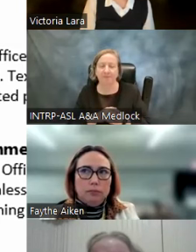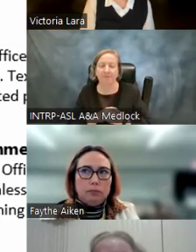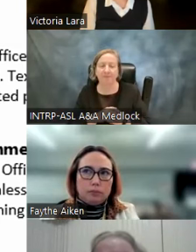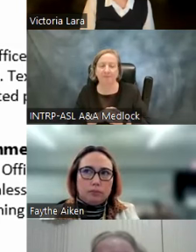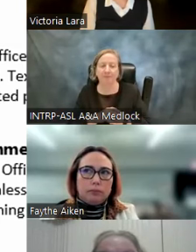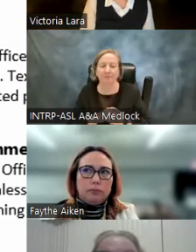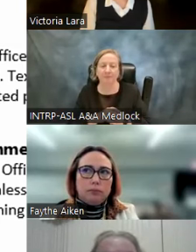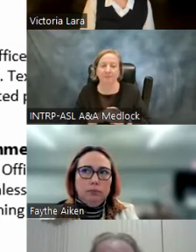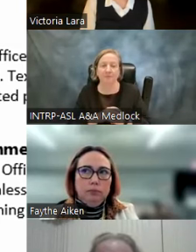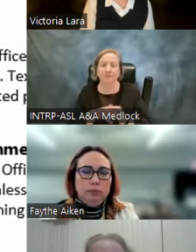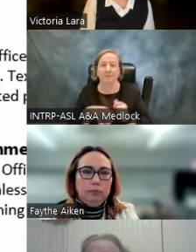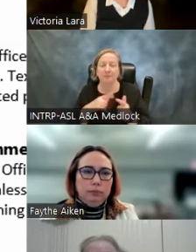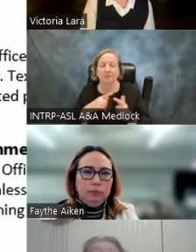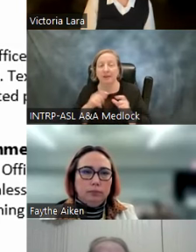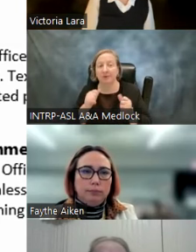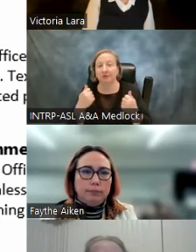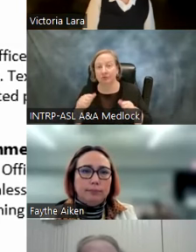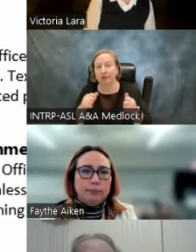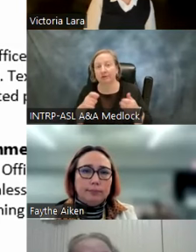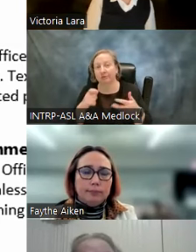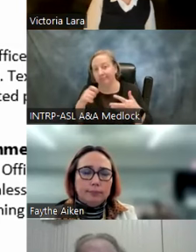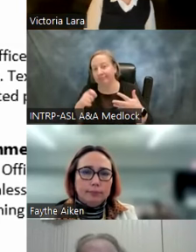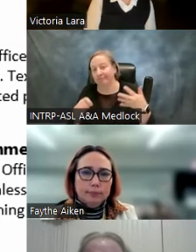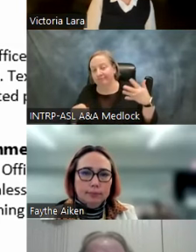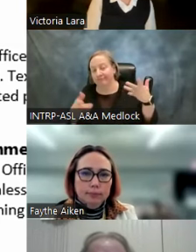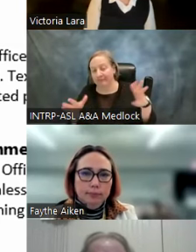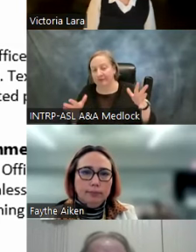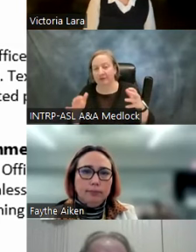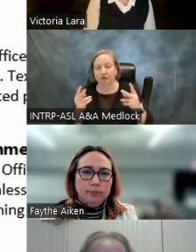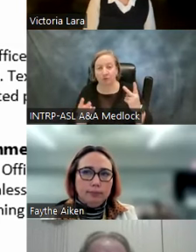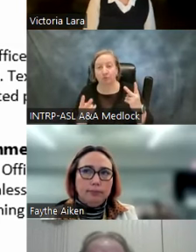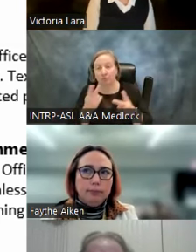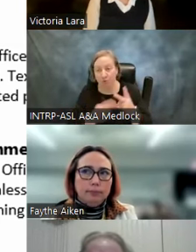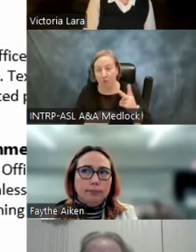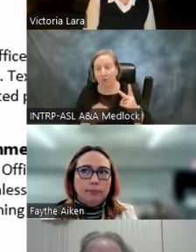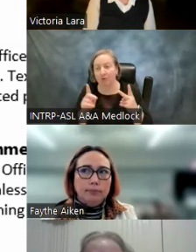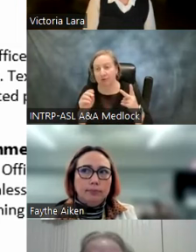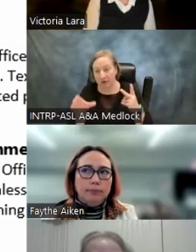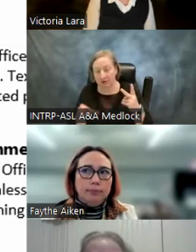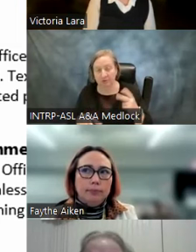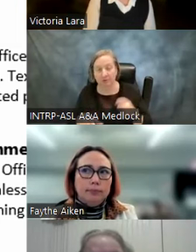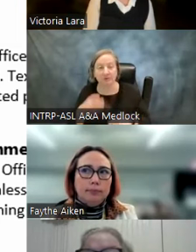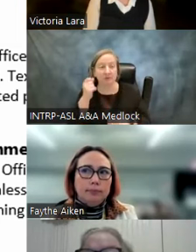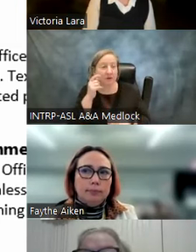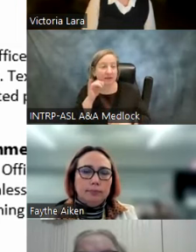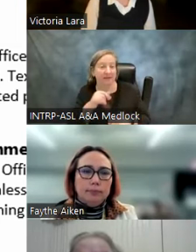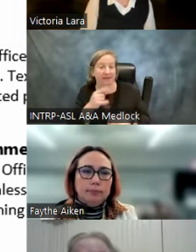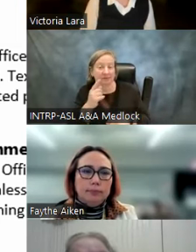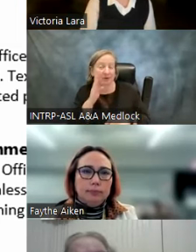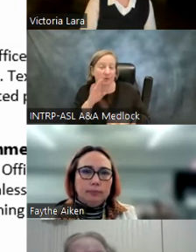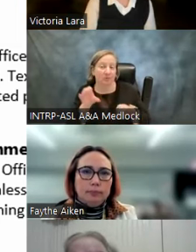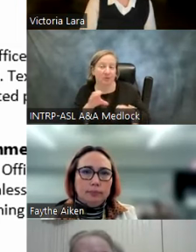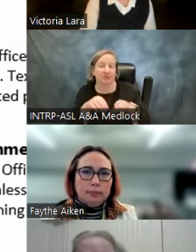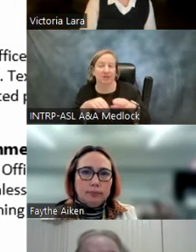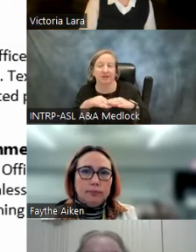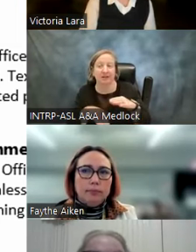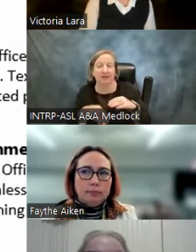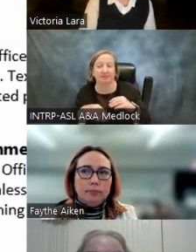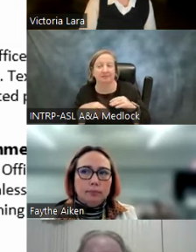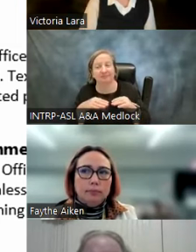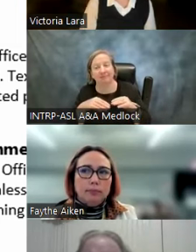To get through these 2 documents. And again, this one ideally would be done in less than 1